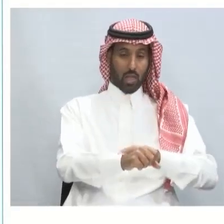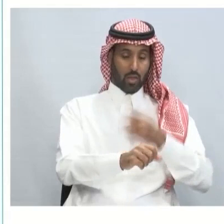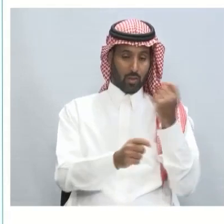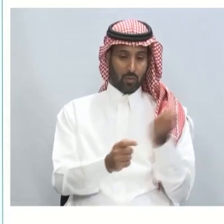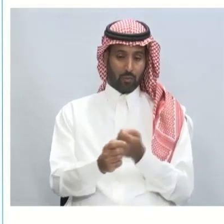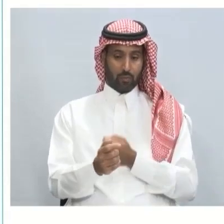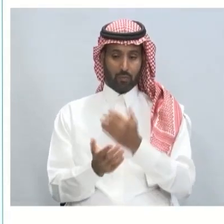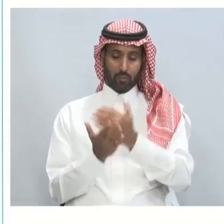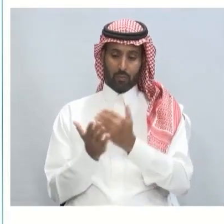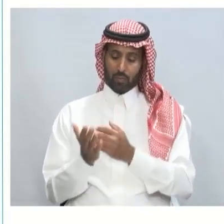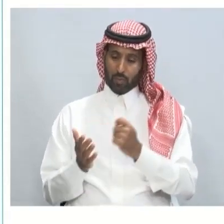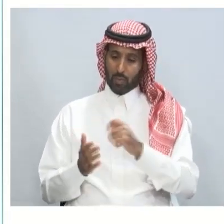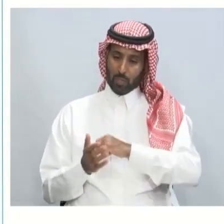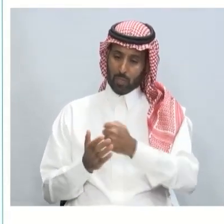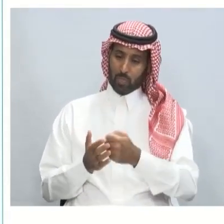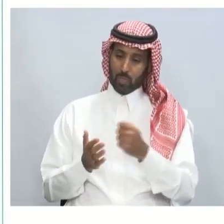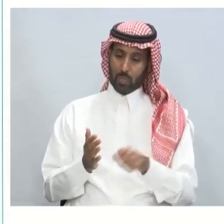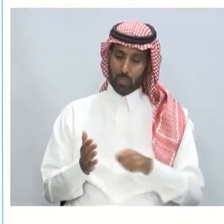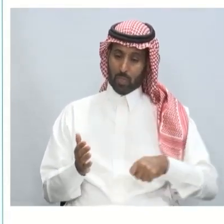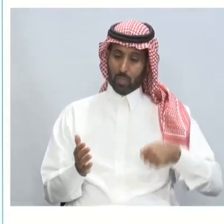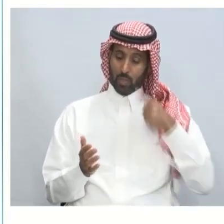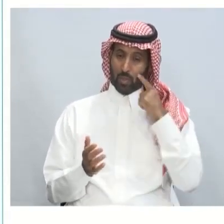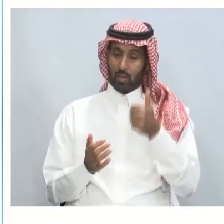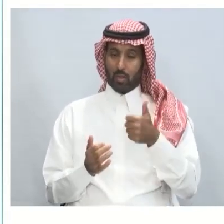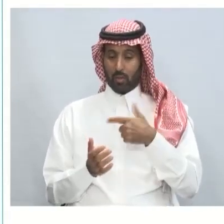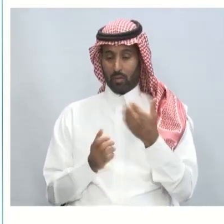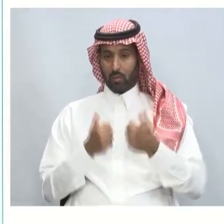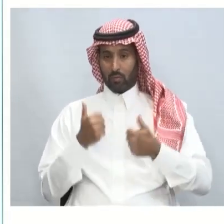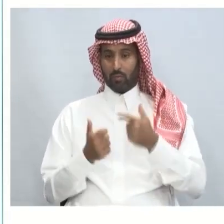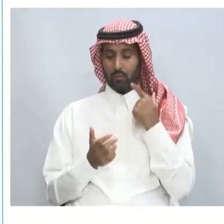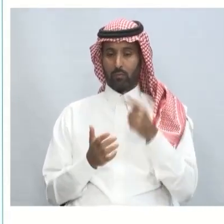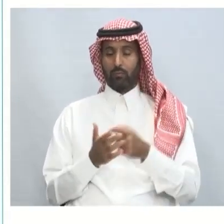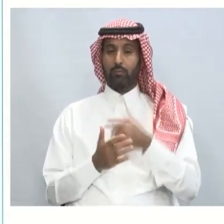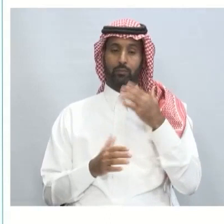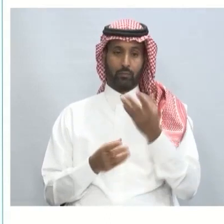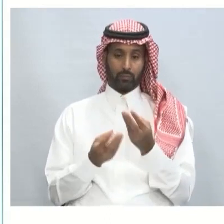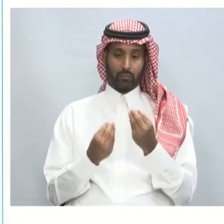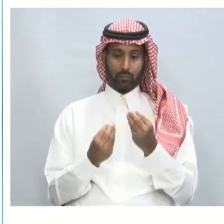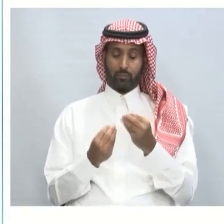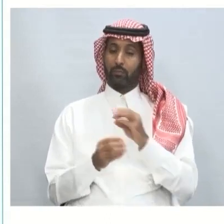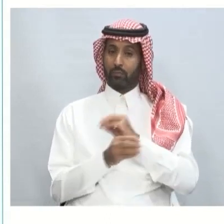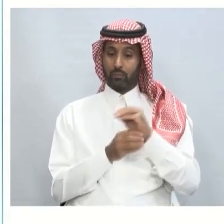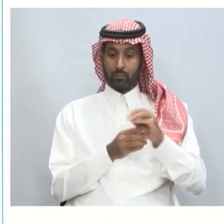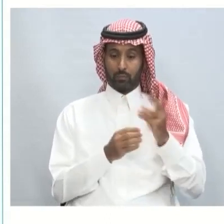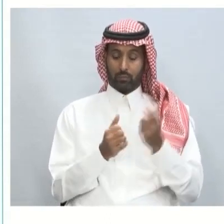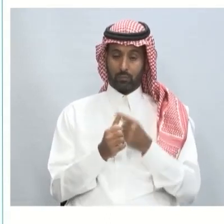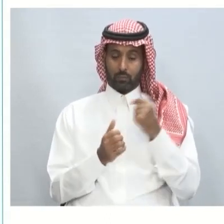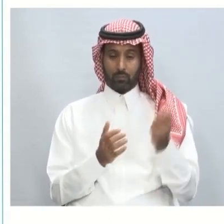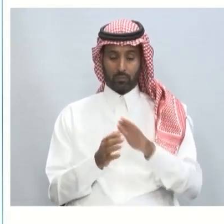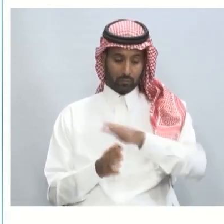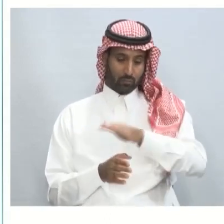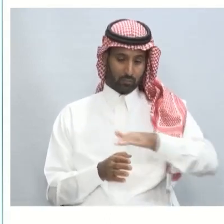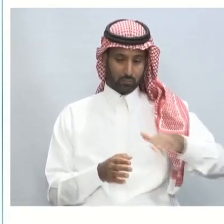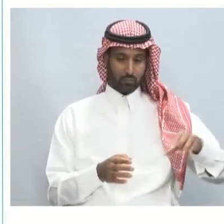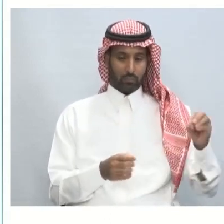with pens and paper marking the grades for exams. Also, the students use pens and